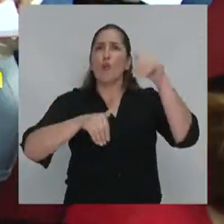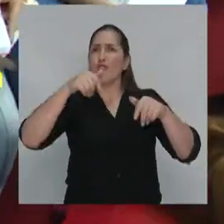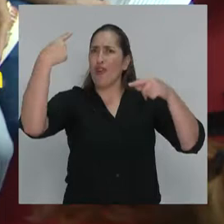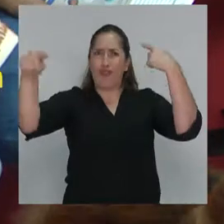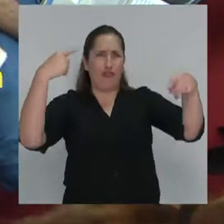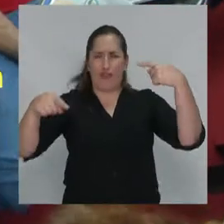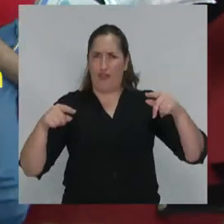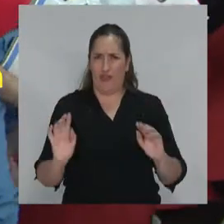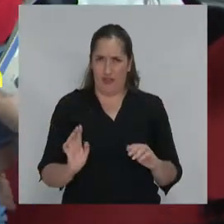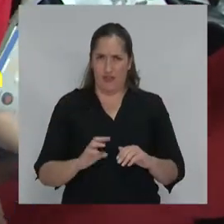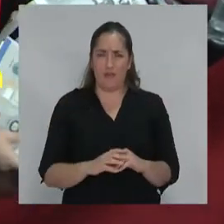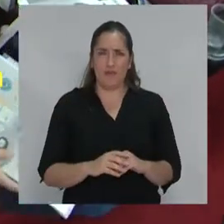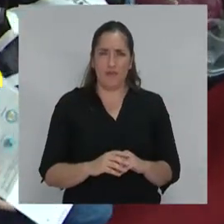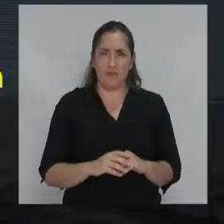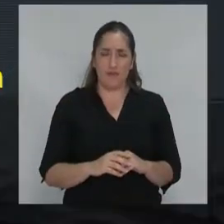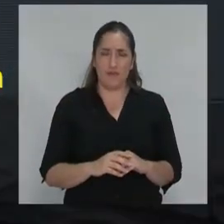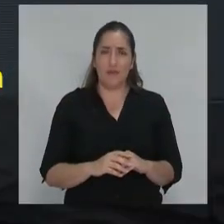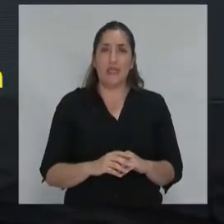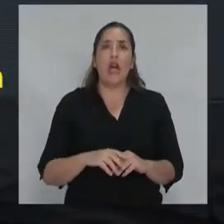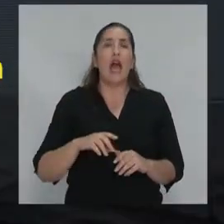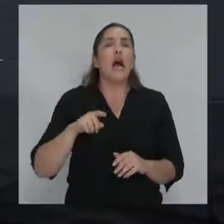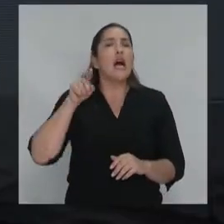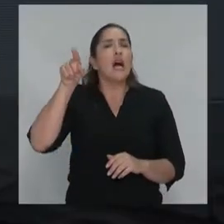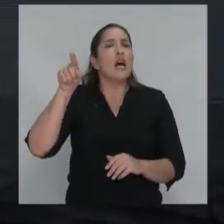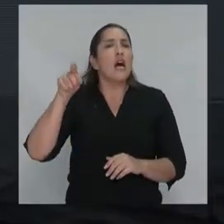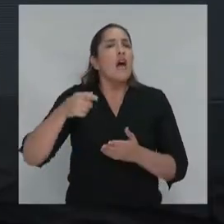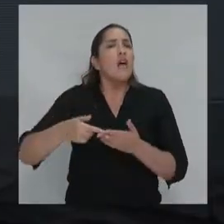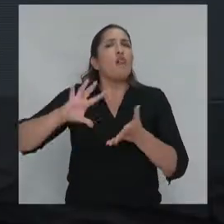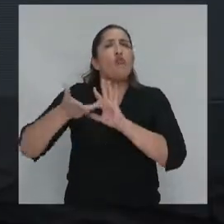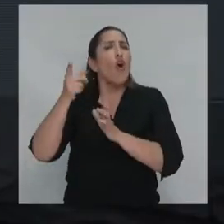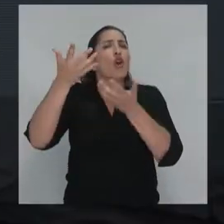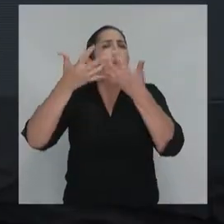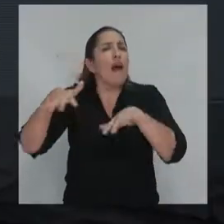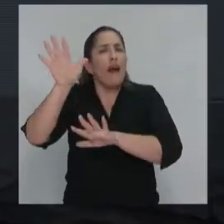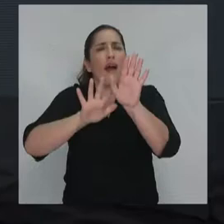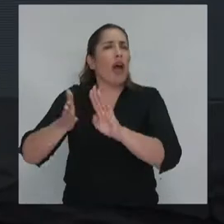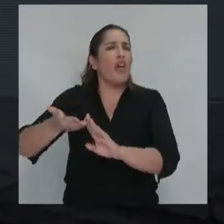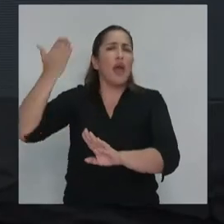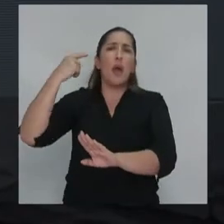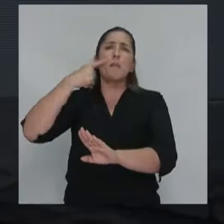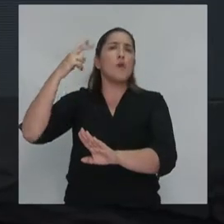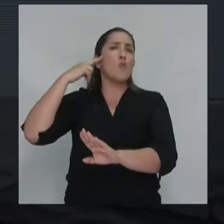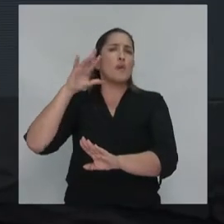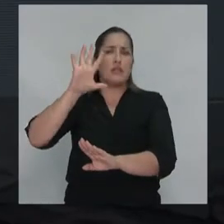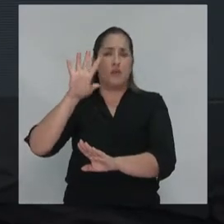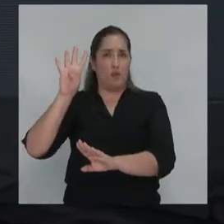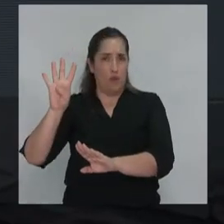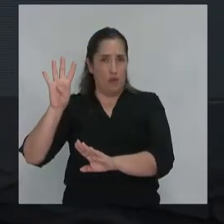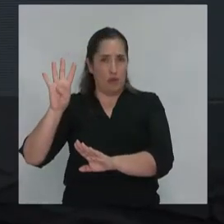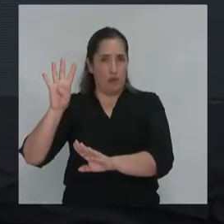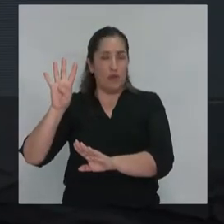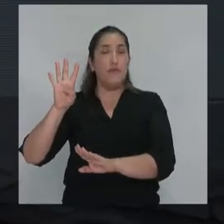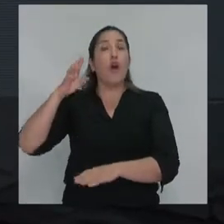in the United States since 1954 when we won a decision in the Supreme Court that schools could not be separate.